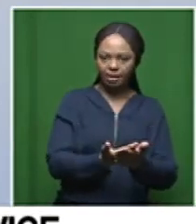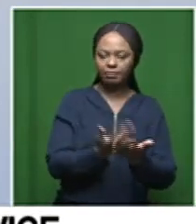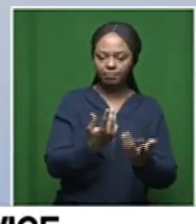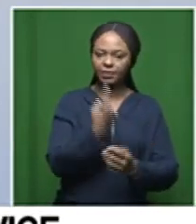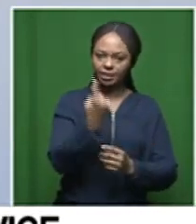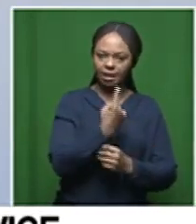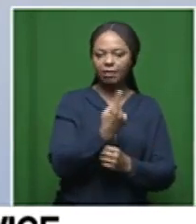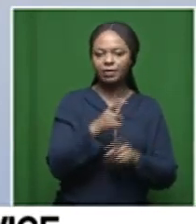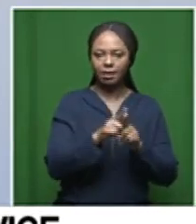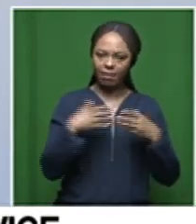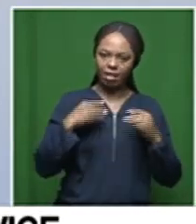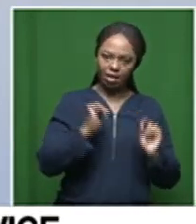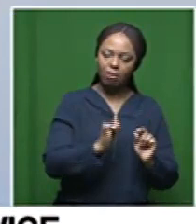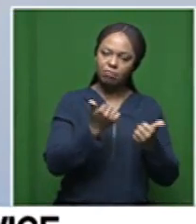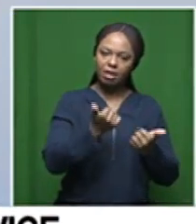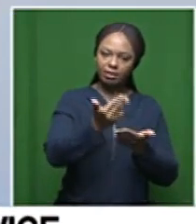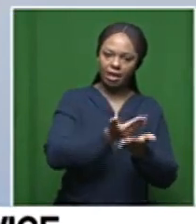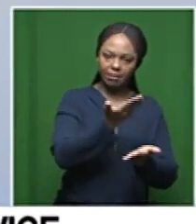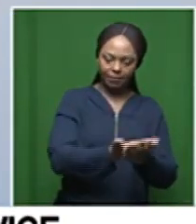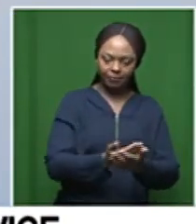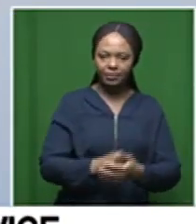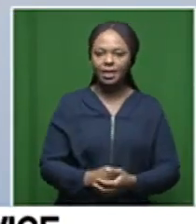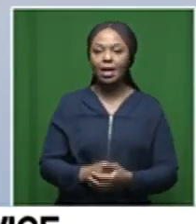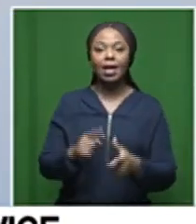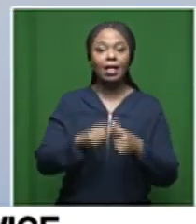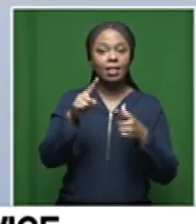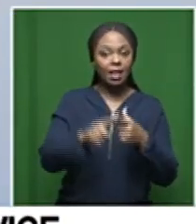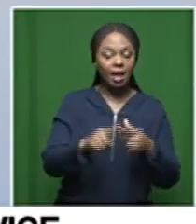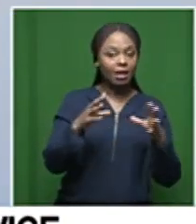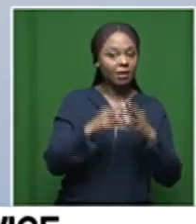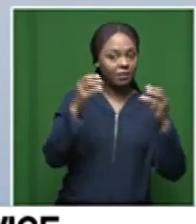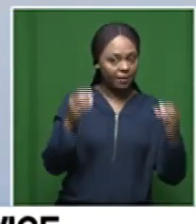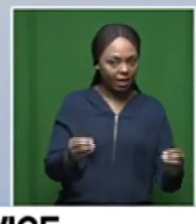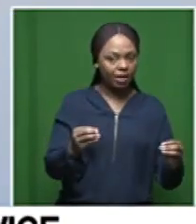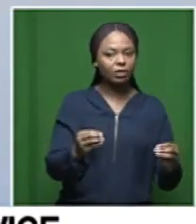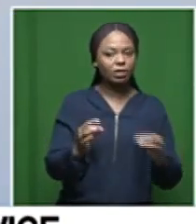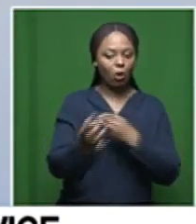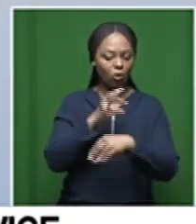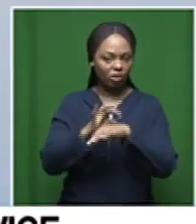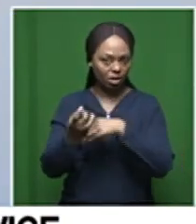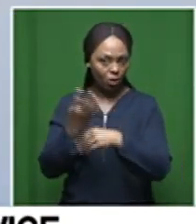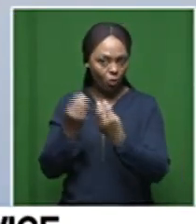Once this has happened, they then go on to go ahead and donate.